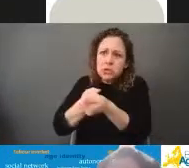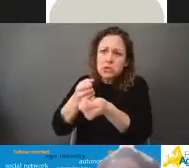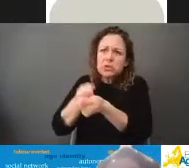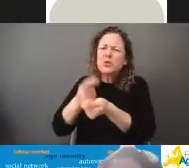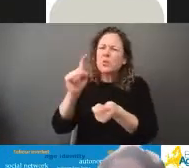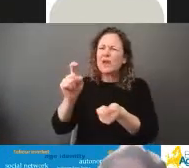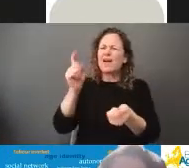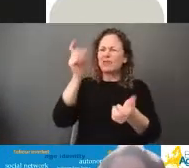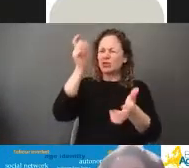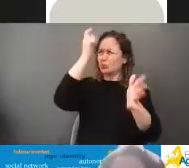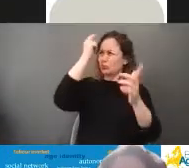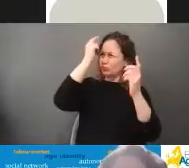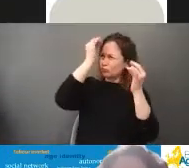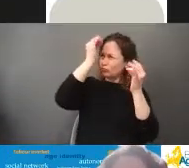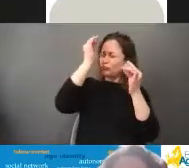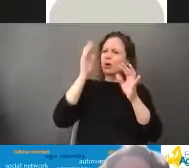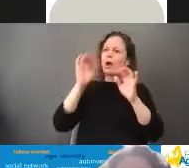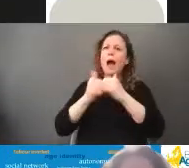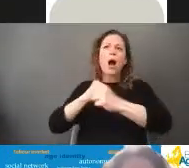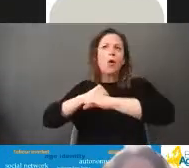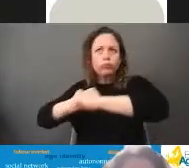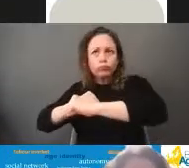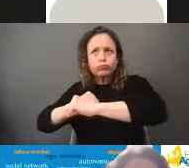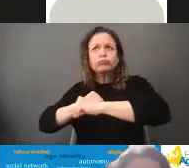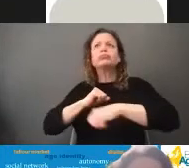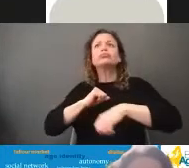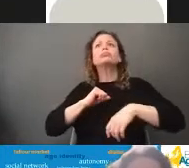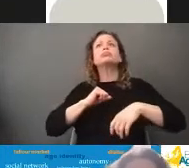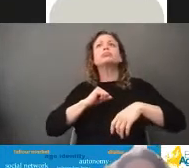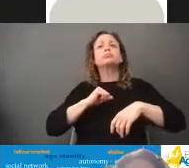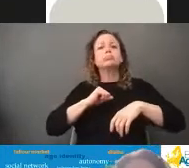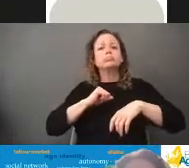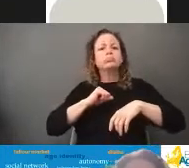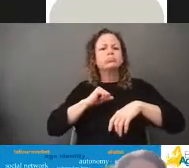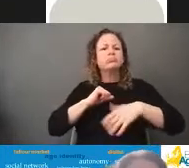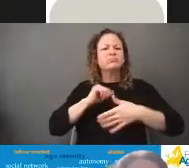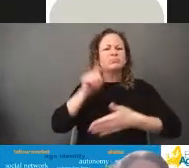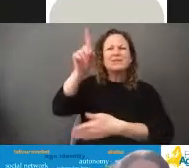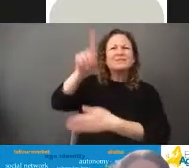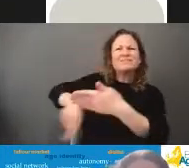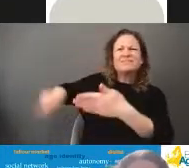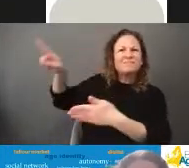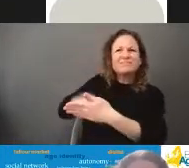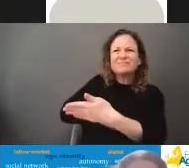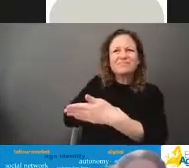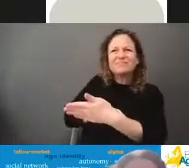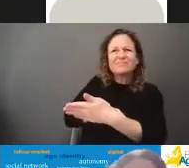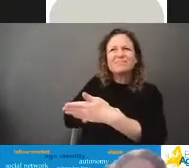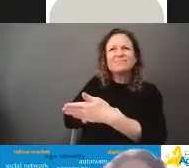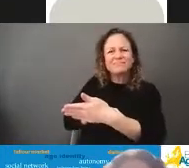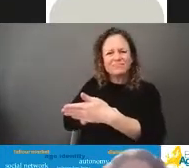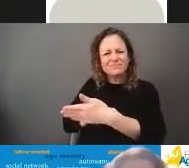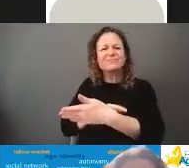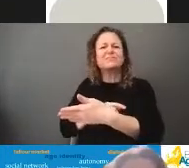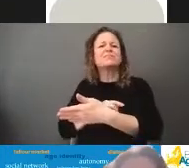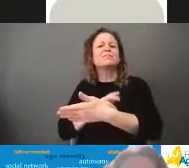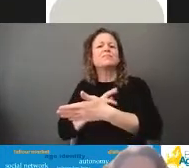but also to ensure that people do not become ageist or do not